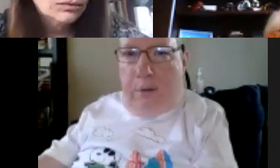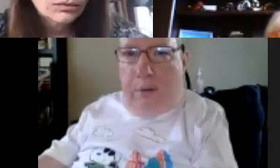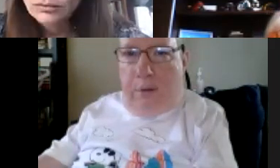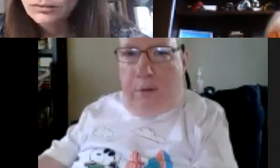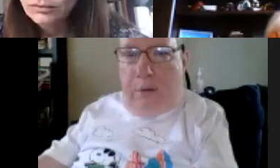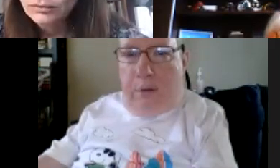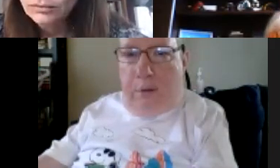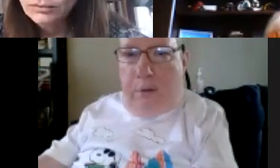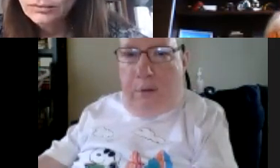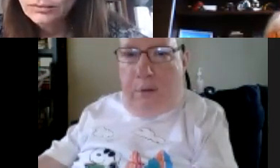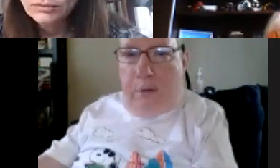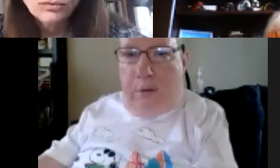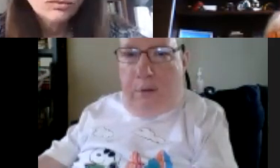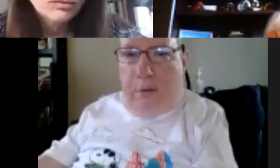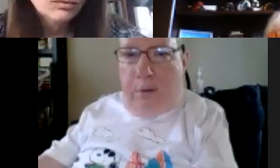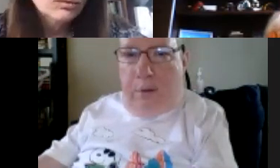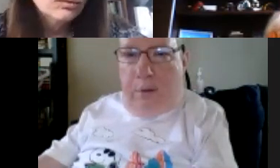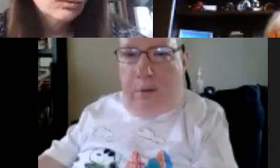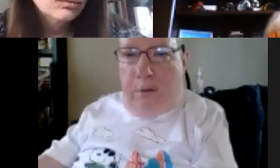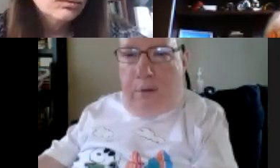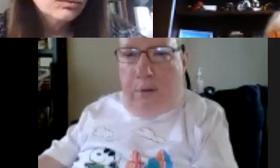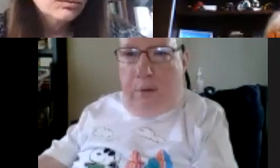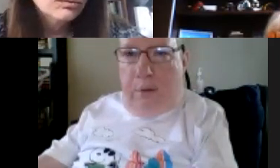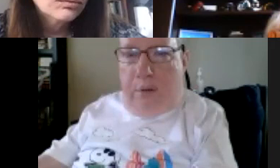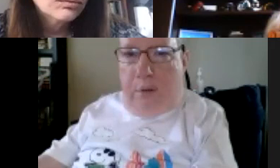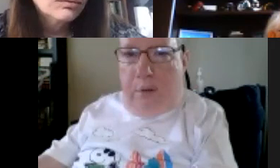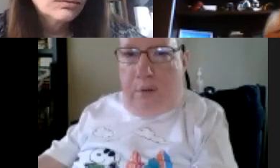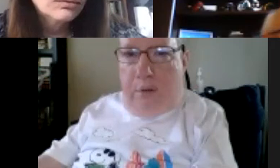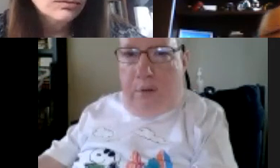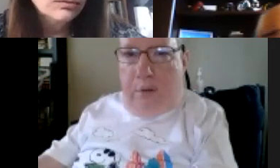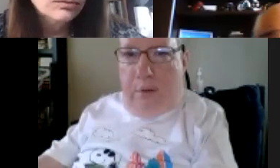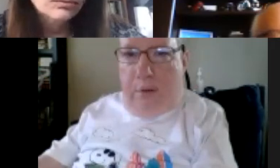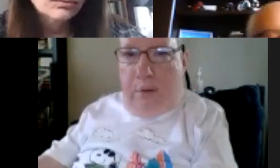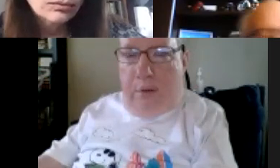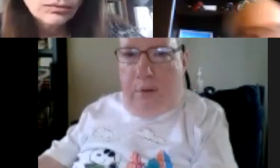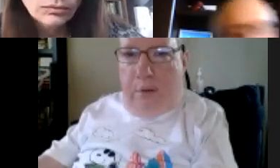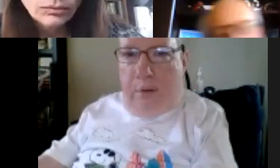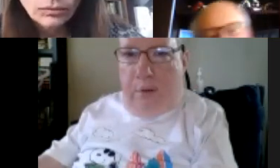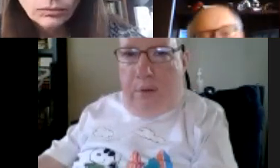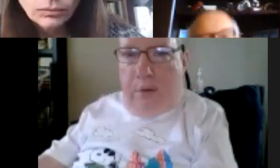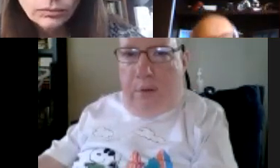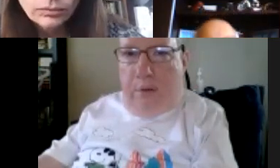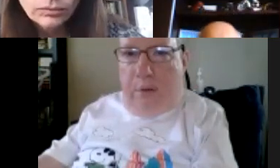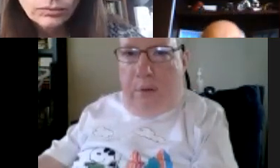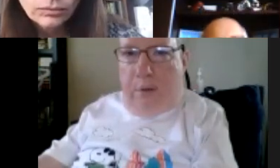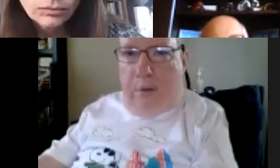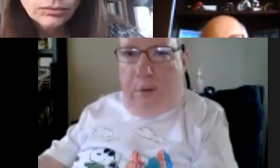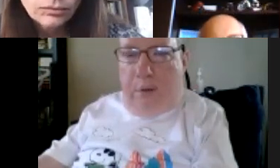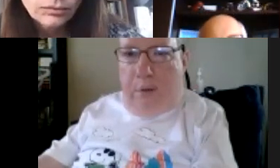discussions about that right now. And Access is very, very interested in getting that pulled together.